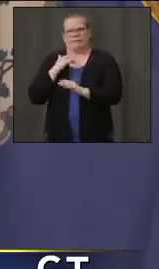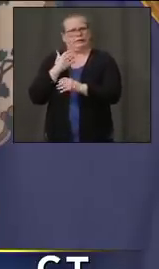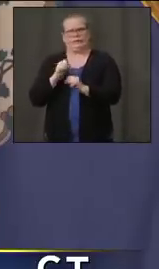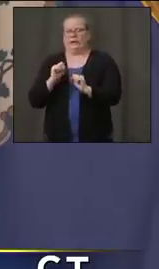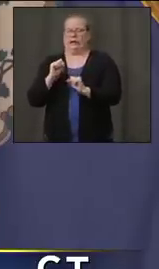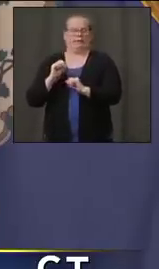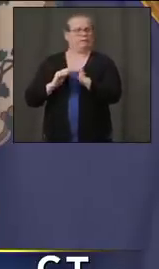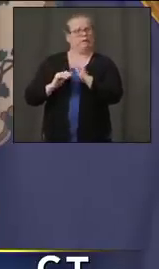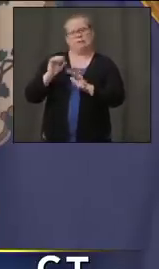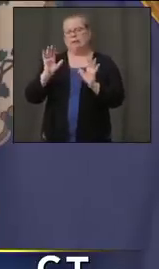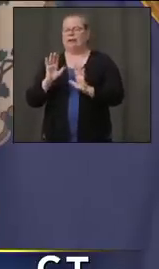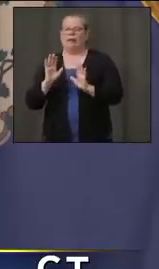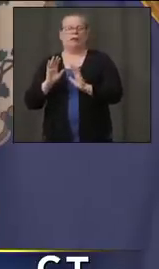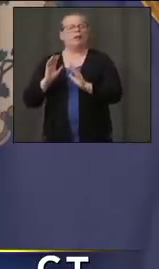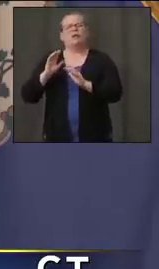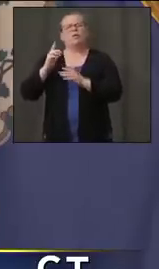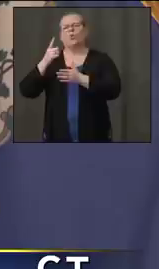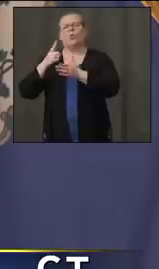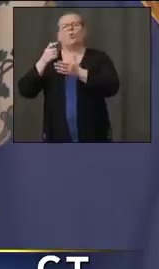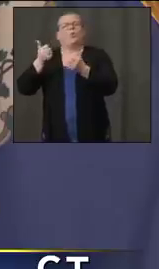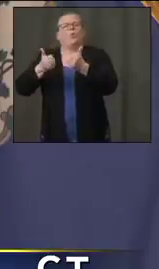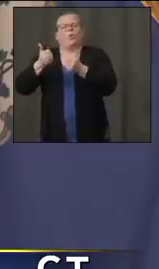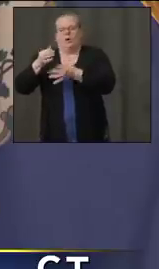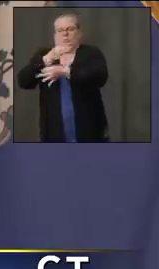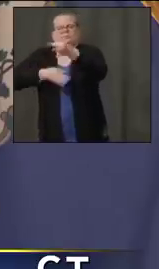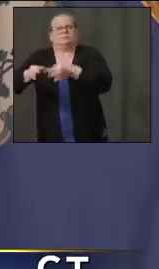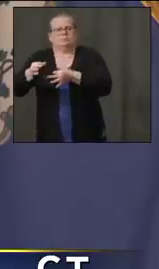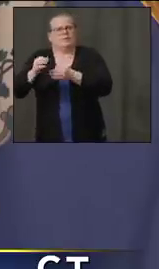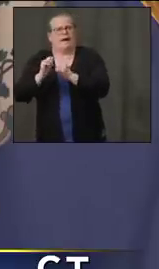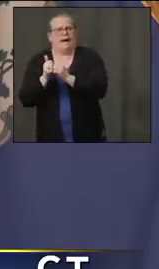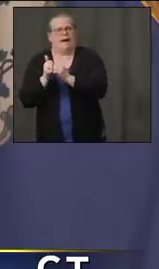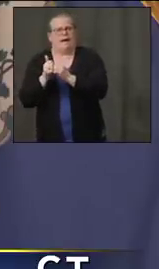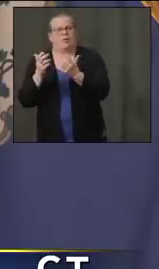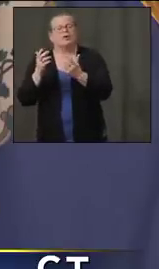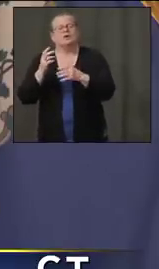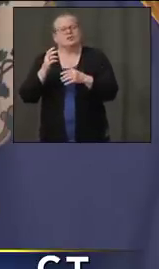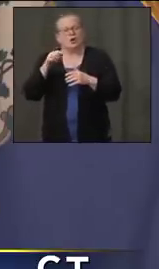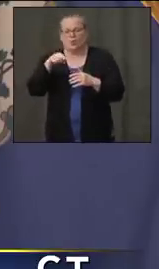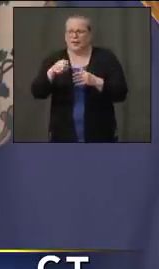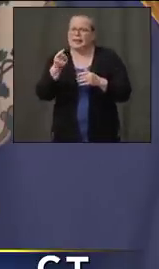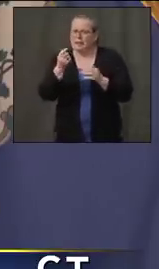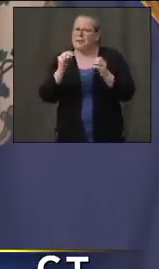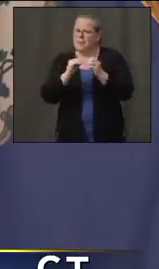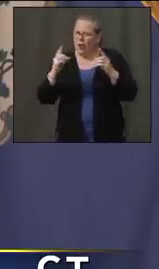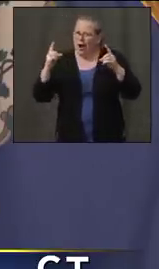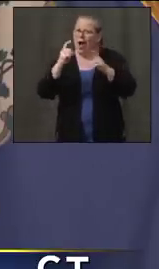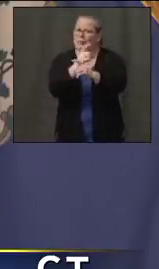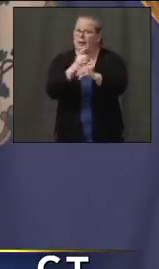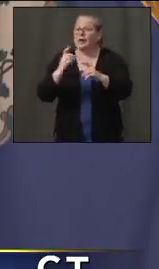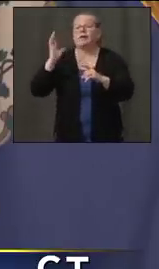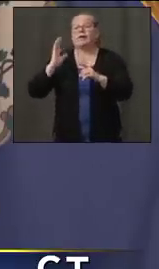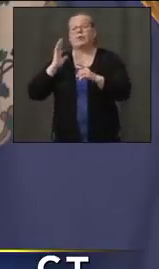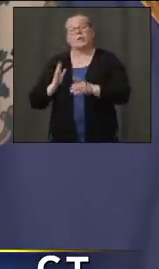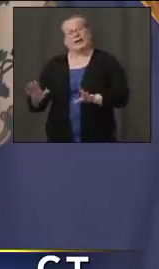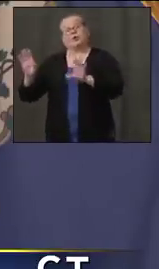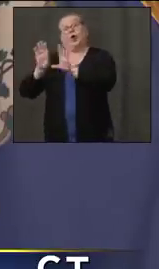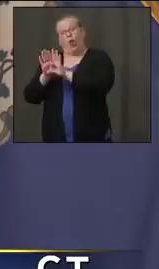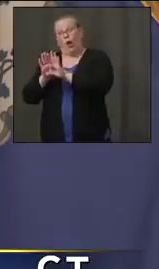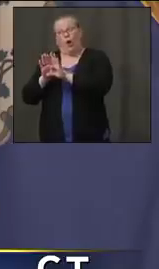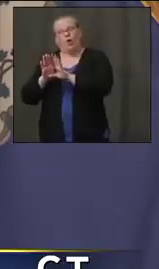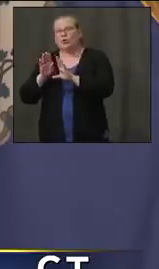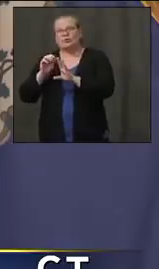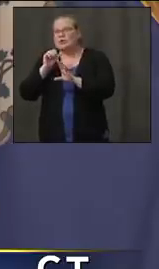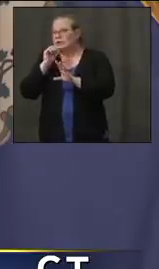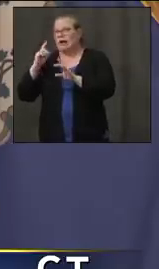of reopening an economy, which in many ways is more complex than it was when we had to close things down during the early days of the COVID